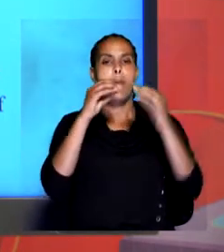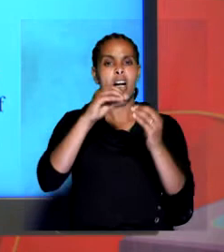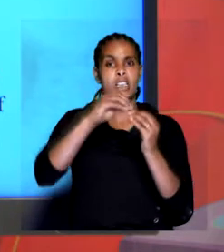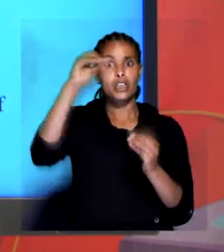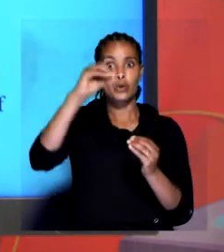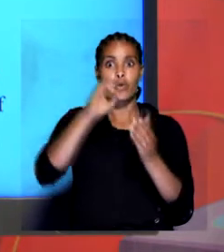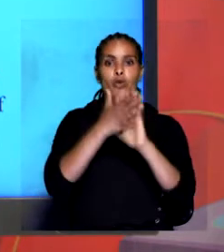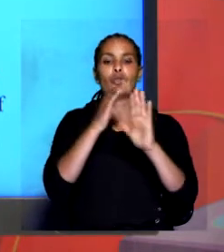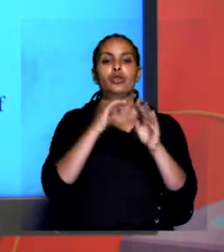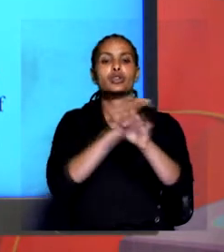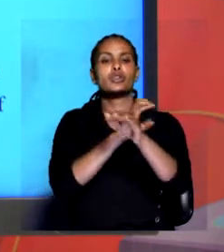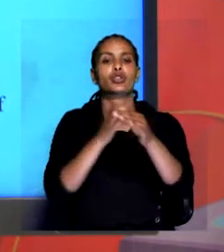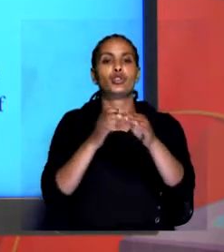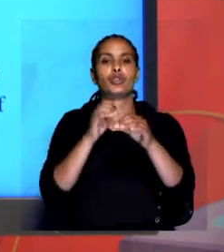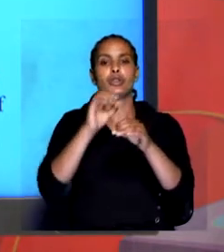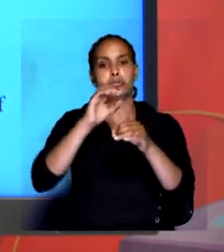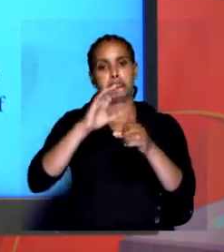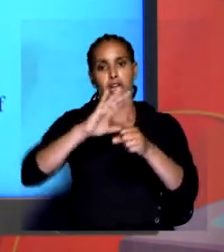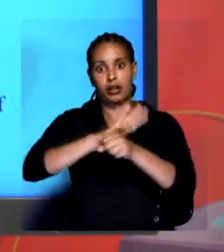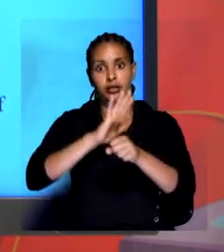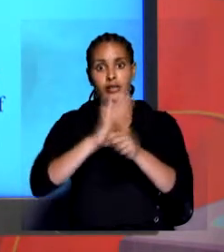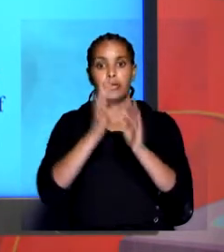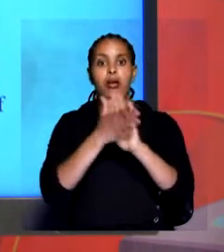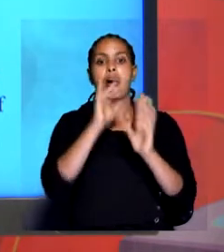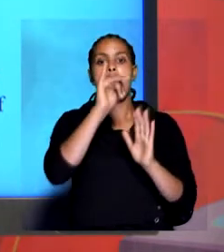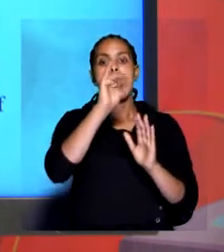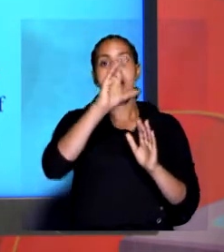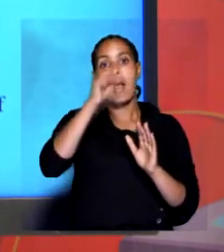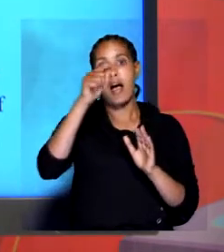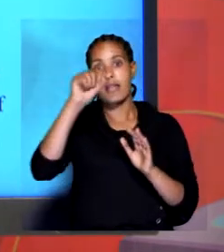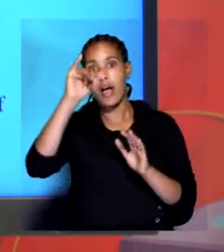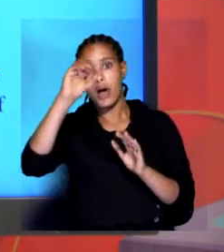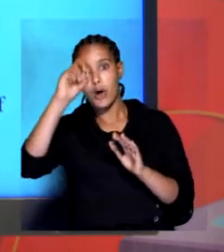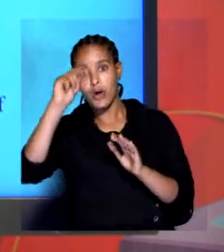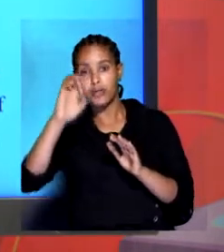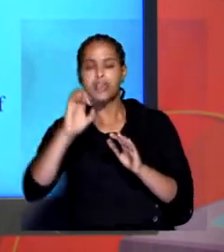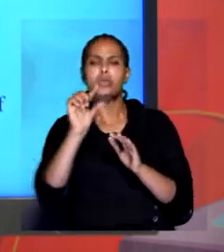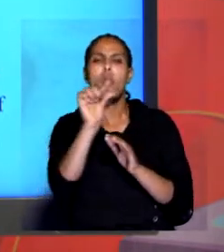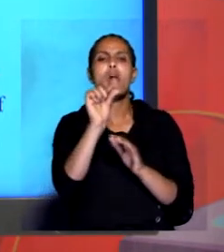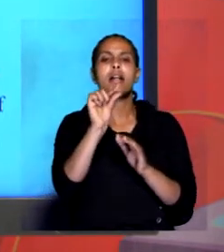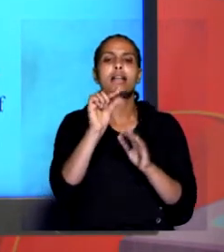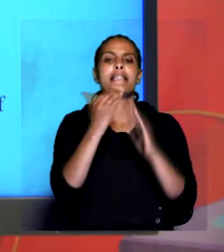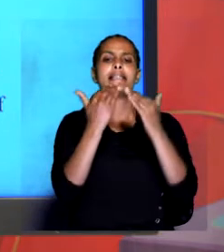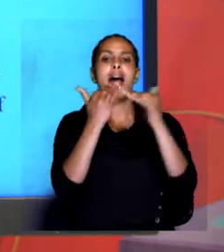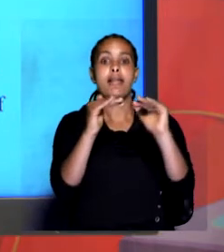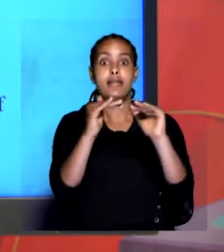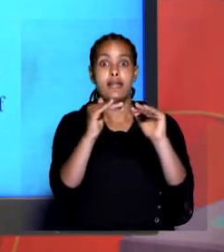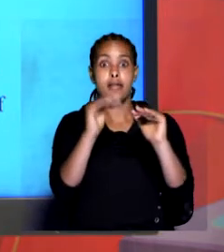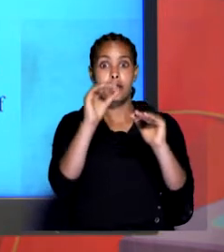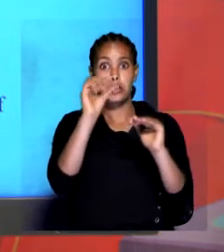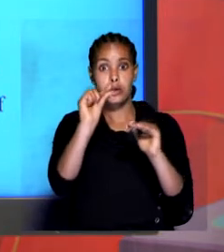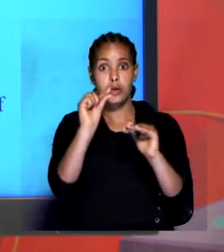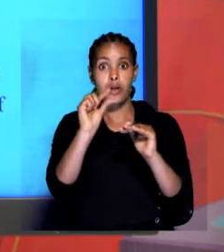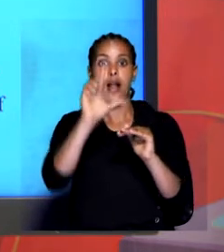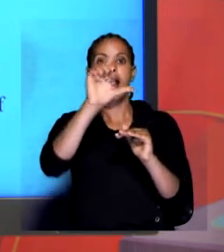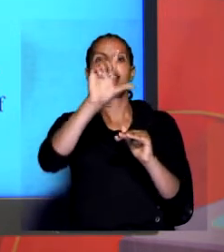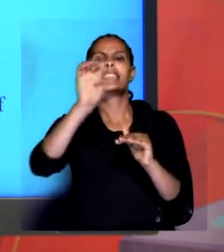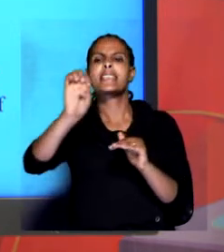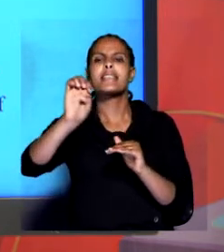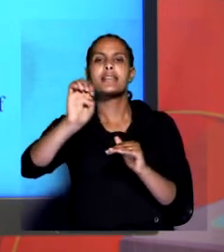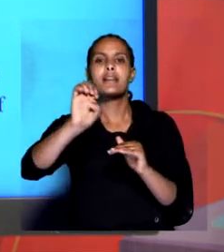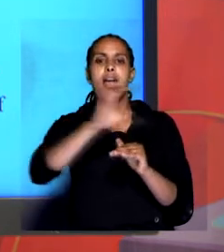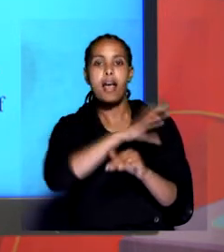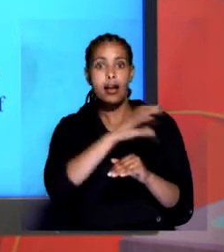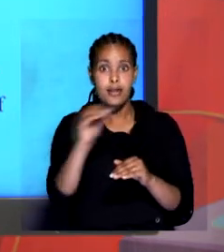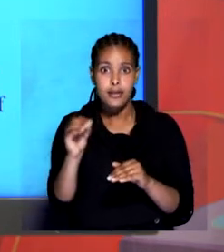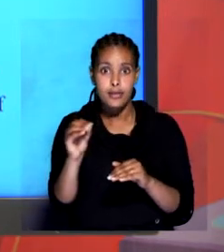of cation and charge of anion. You see, the smaller the size, the smaller the size, lattice energy